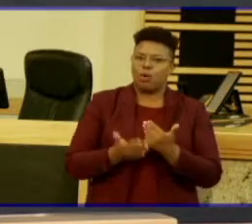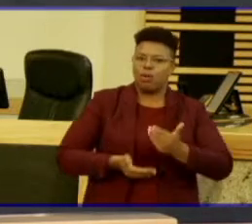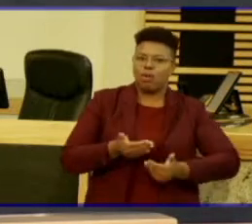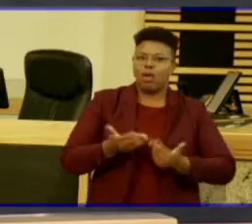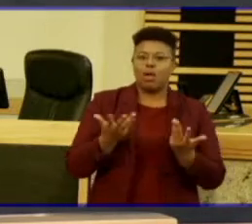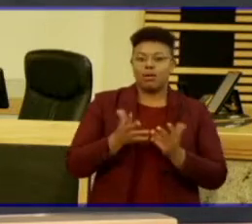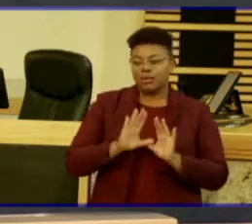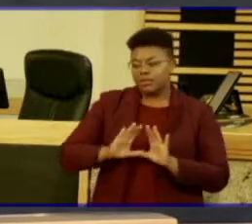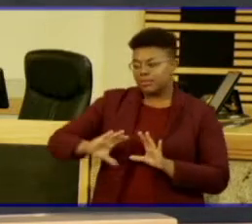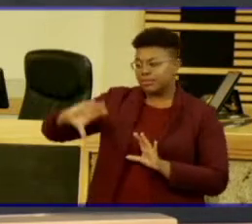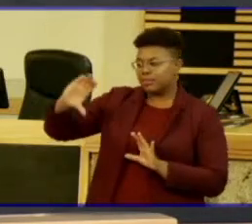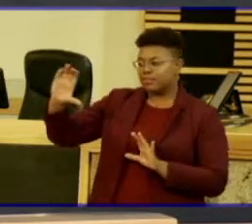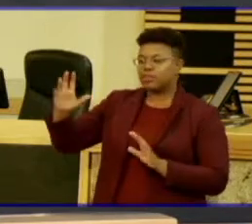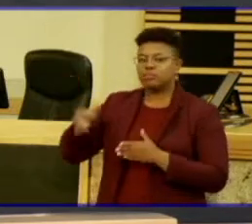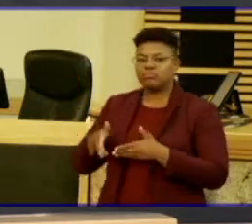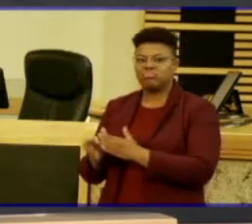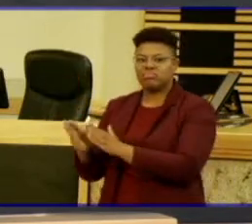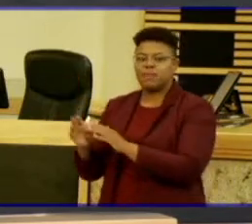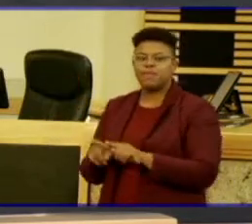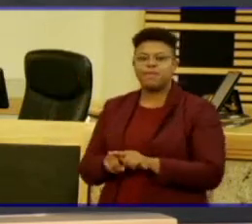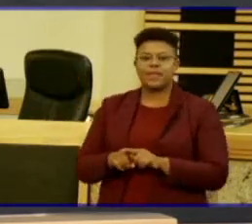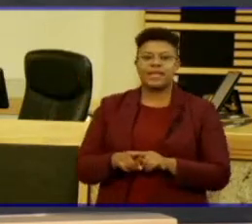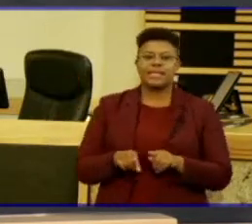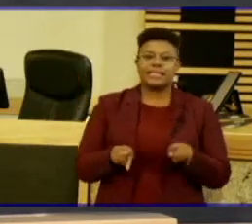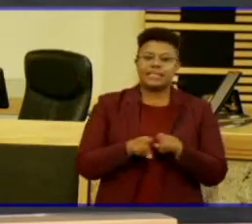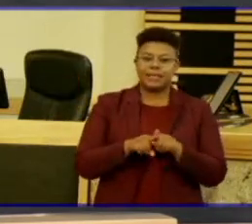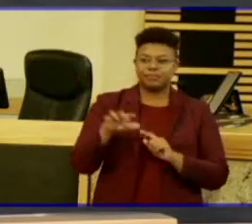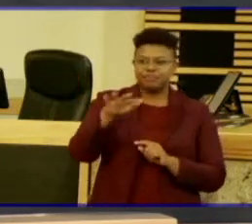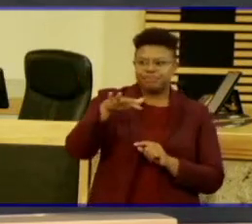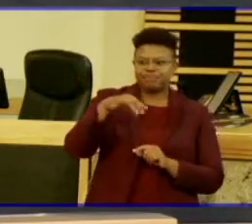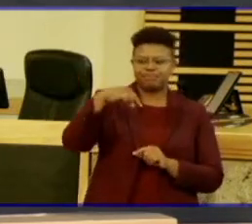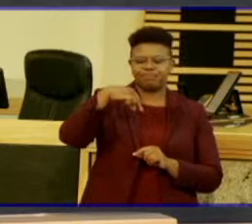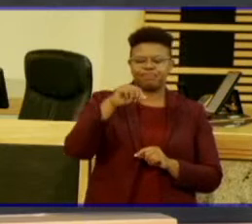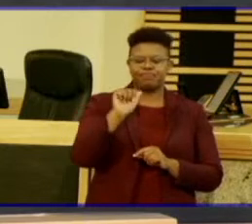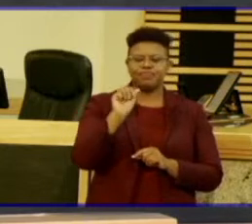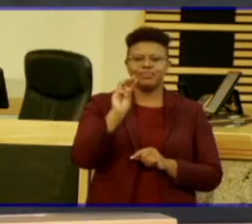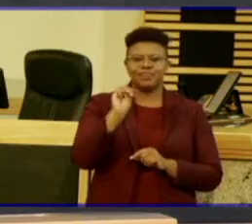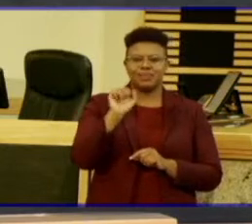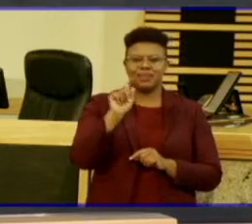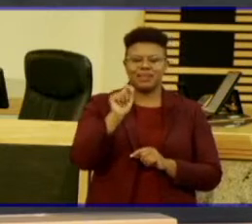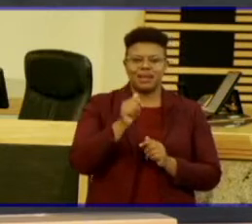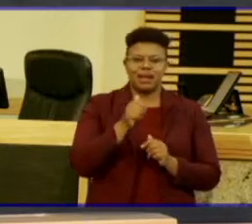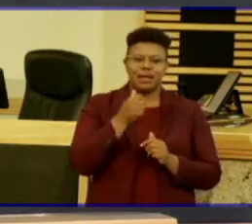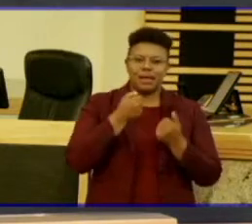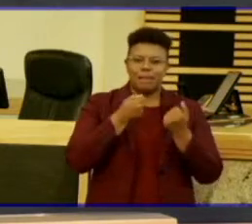SEZ. At Kamata, we planted 185 hectares